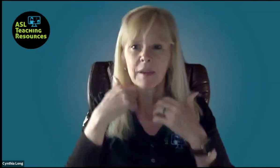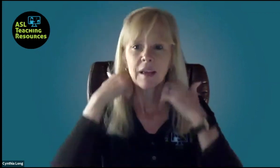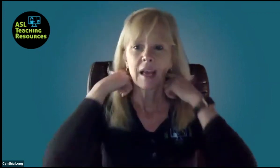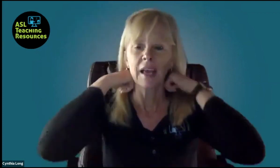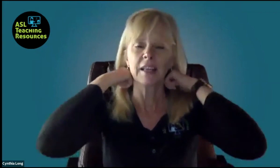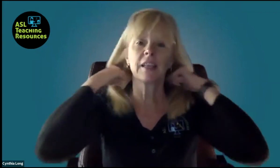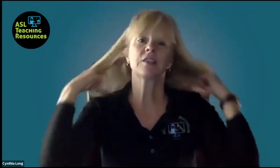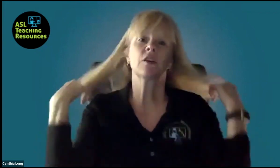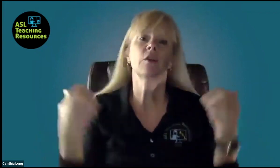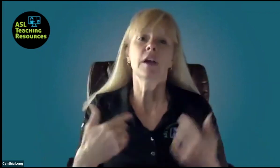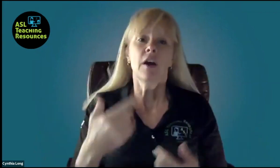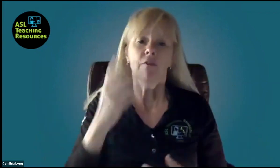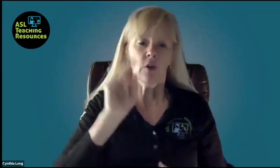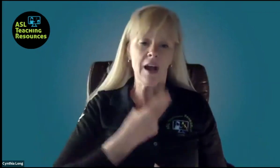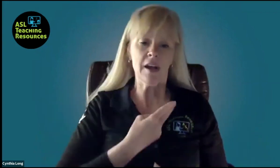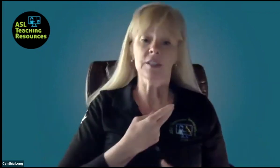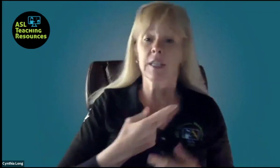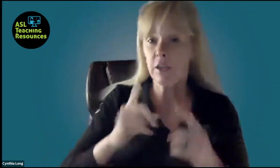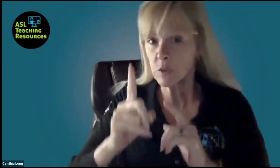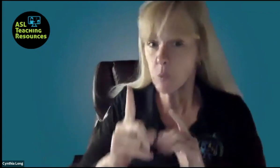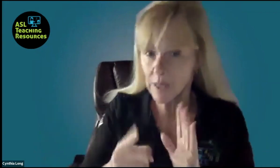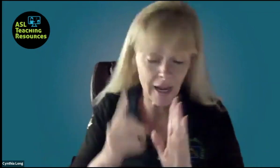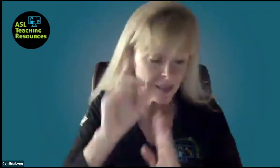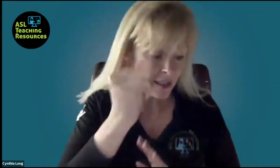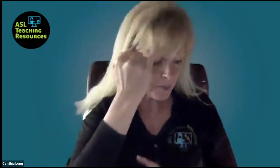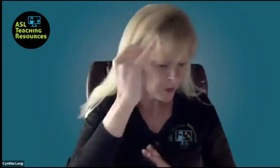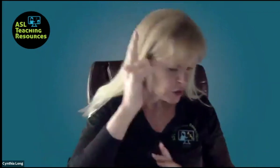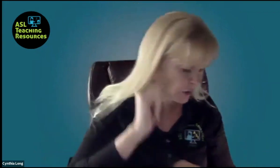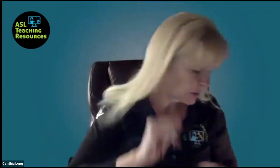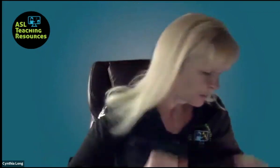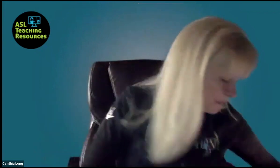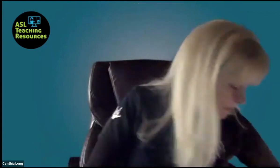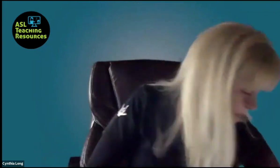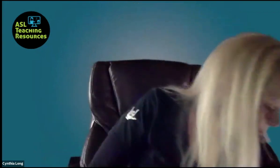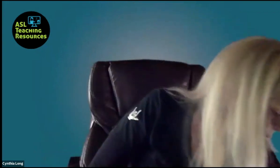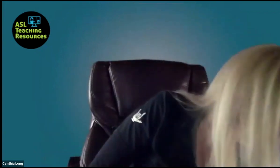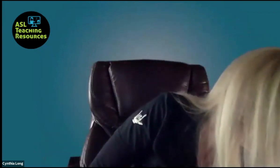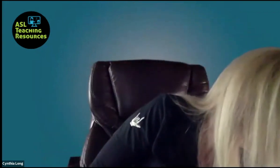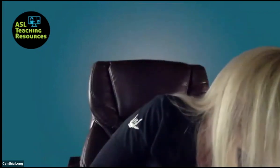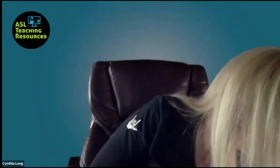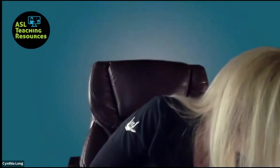Okay, and so for us, here's one idea I'm going to show you.